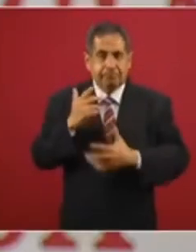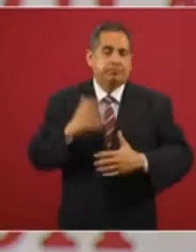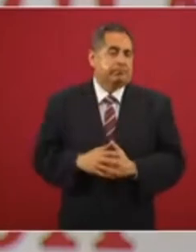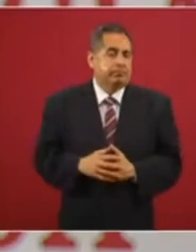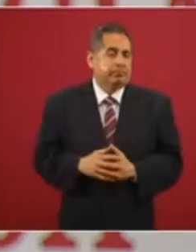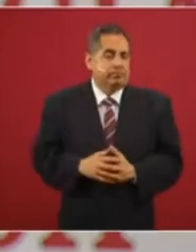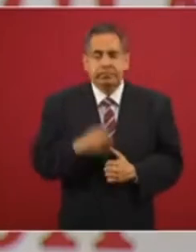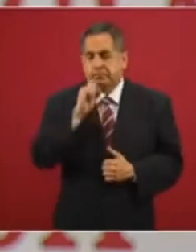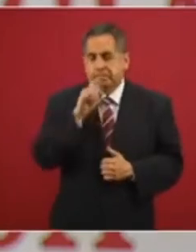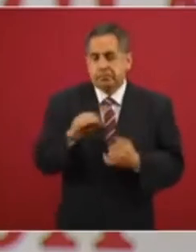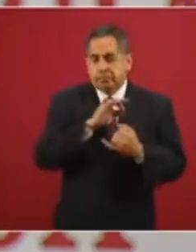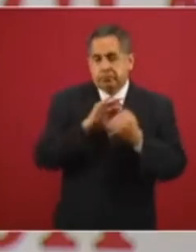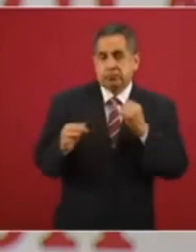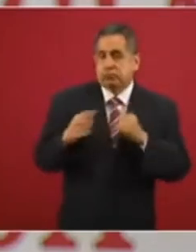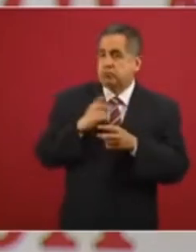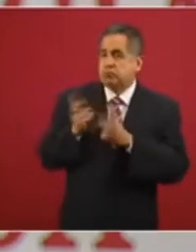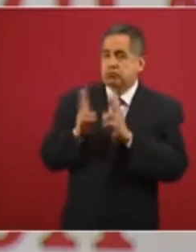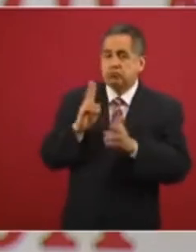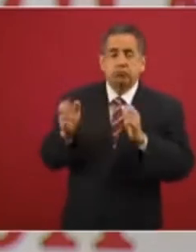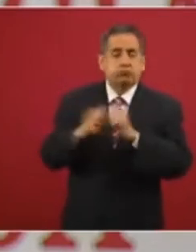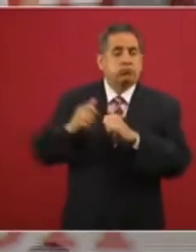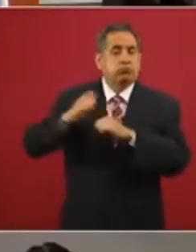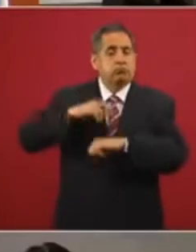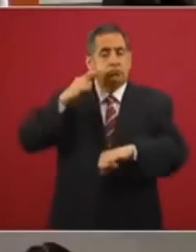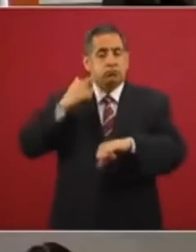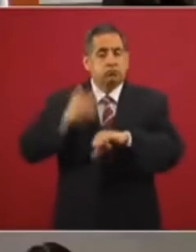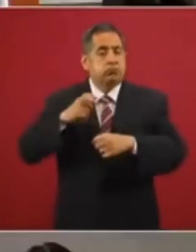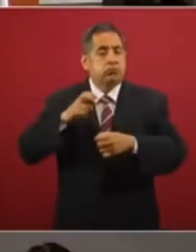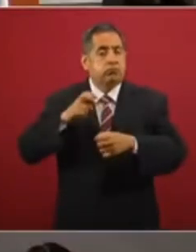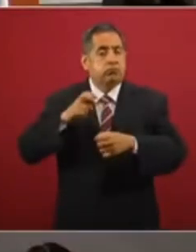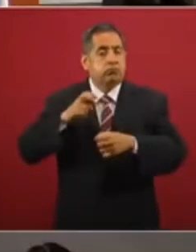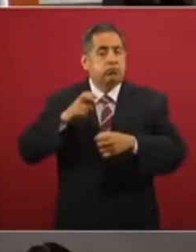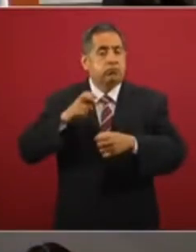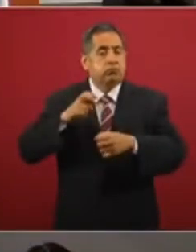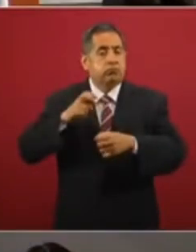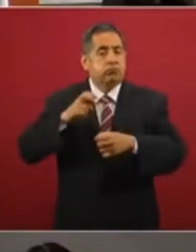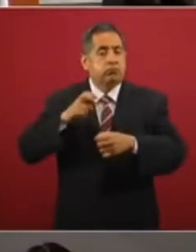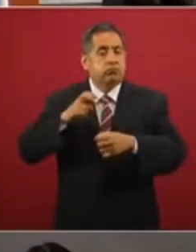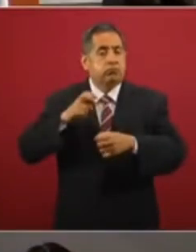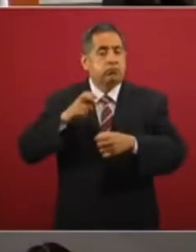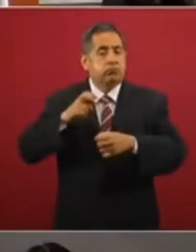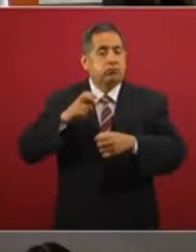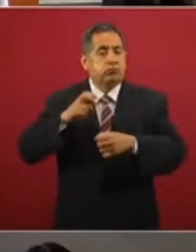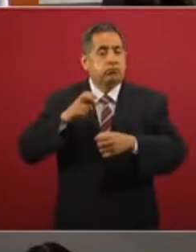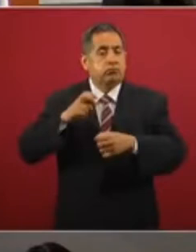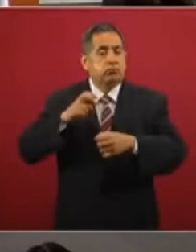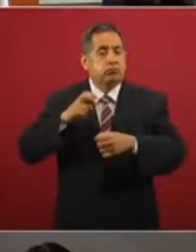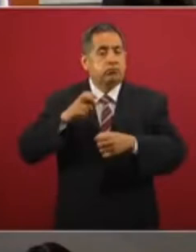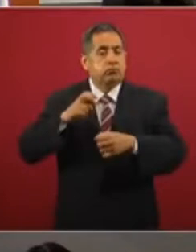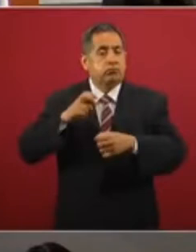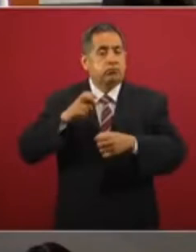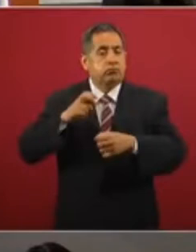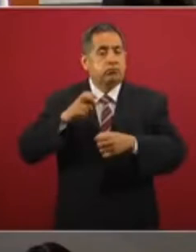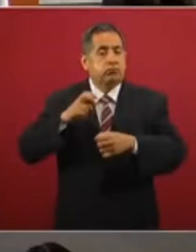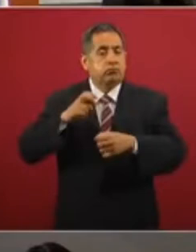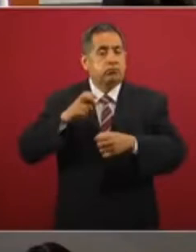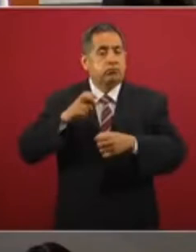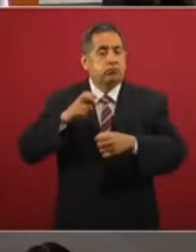como ustedes también saben, con la ministra de Asuntos Exteriores de Noruega. And also, as you know, I had a meeting with the